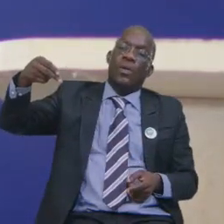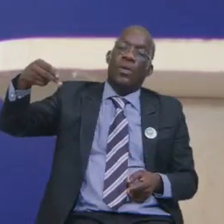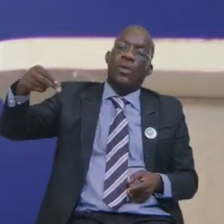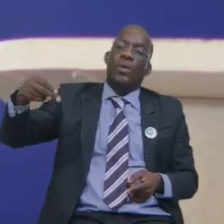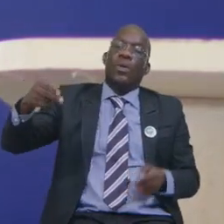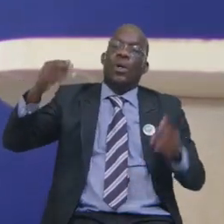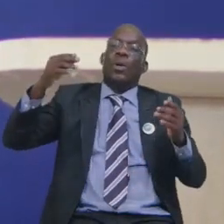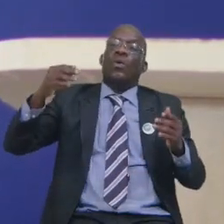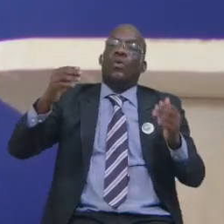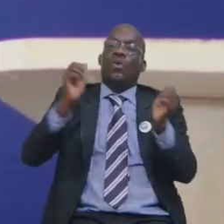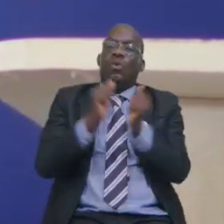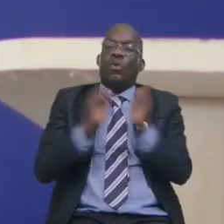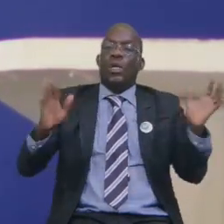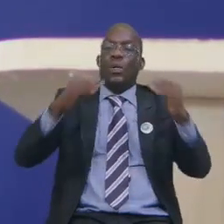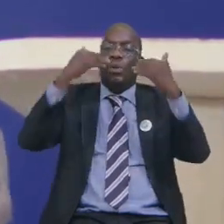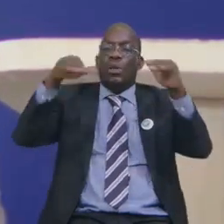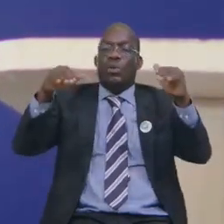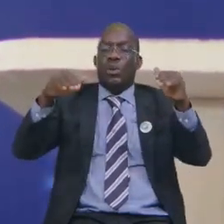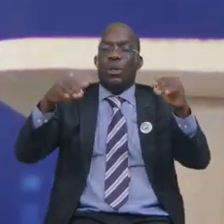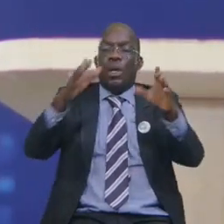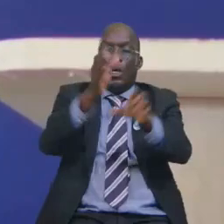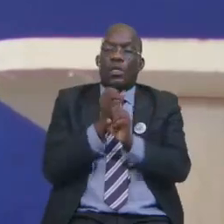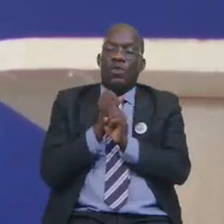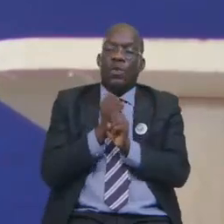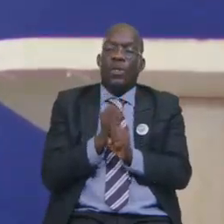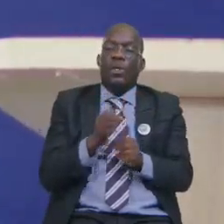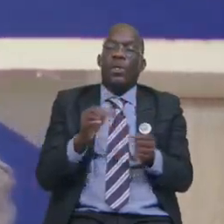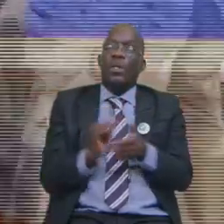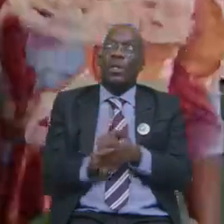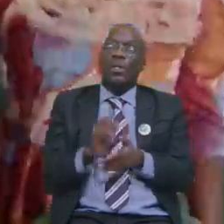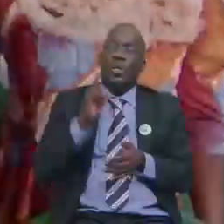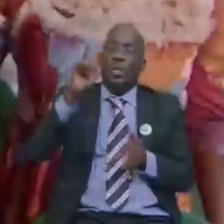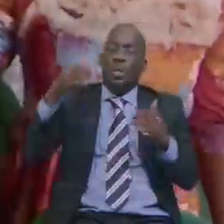limitless achievement that he has for you in life.